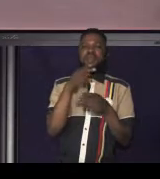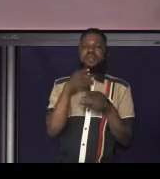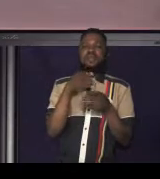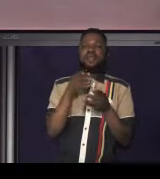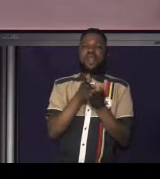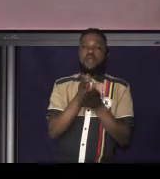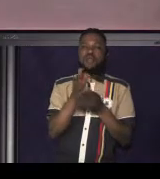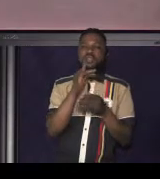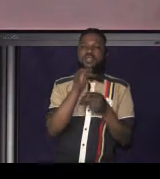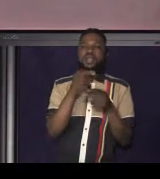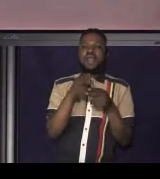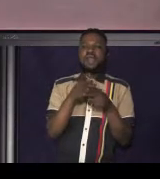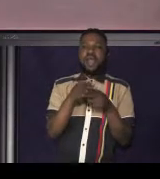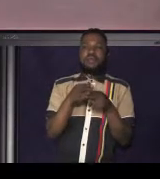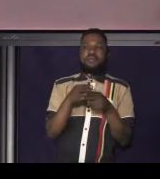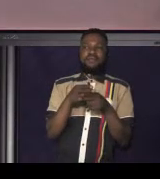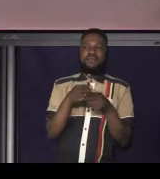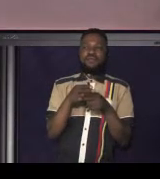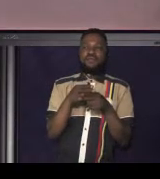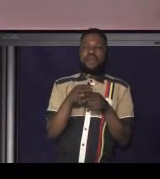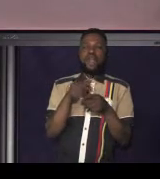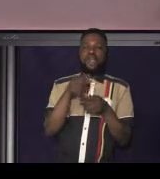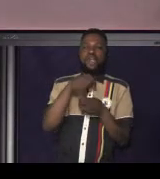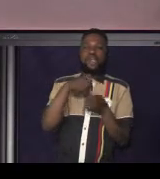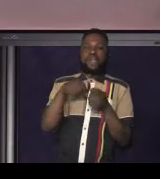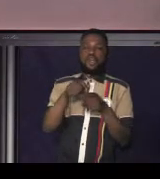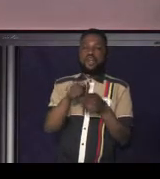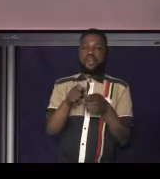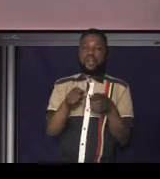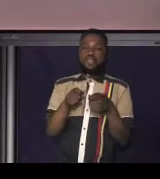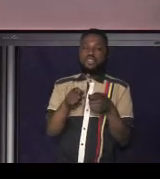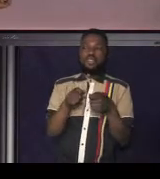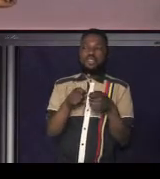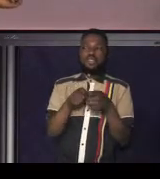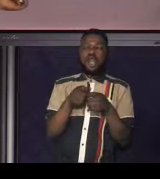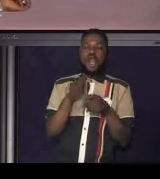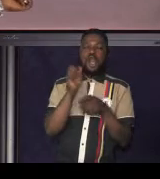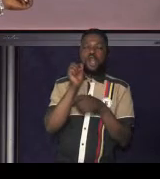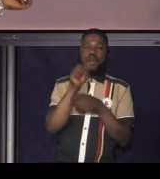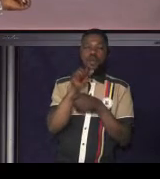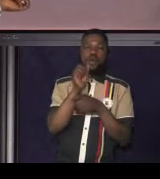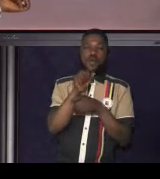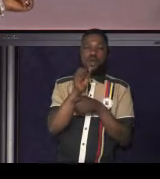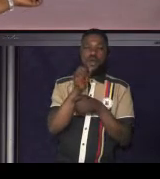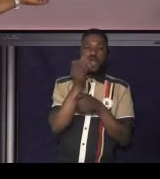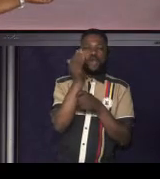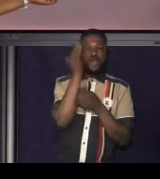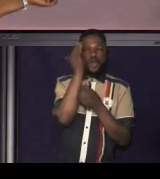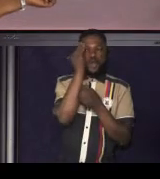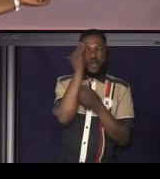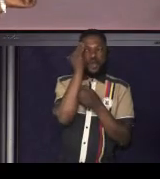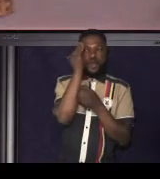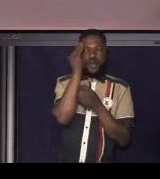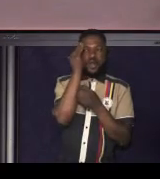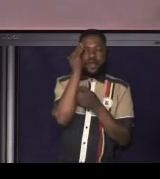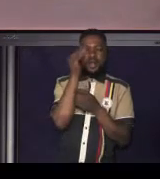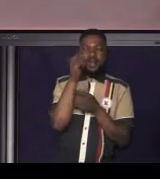So the correct pronunciation is knife, not, knock,